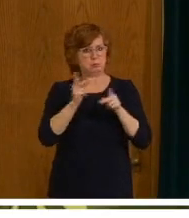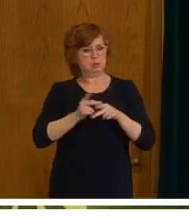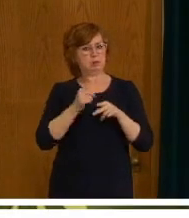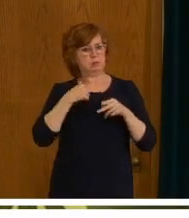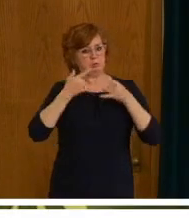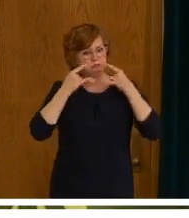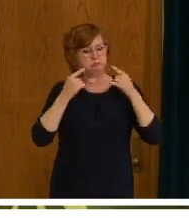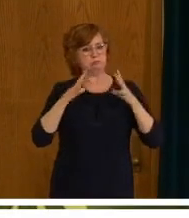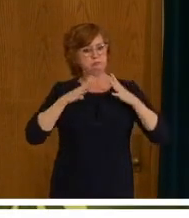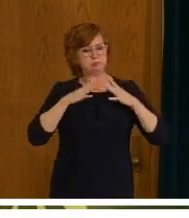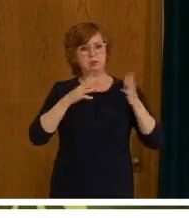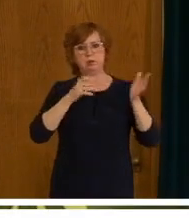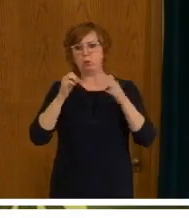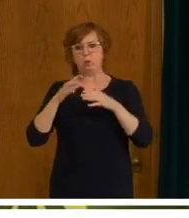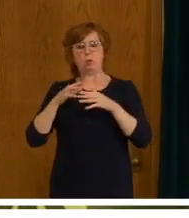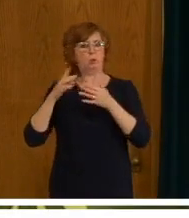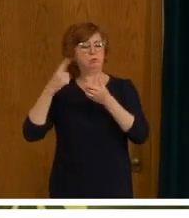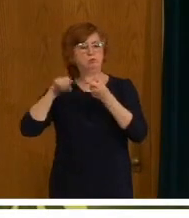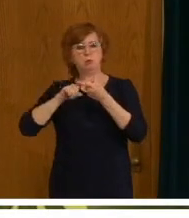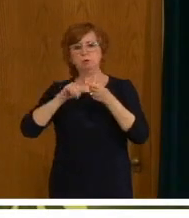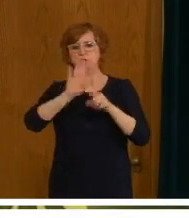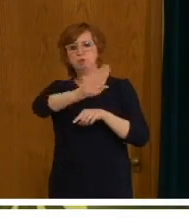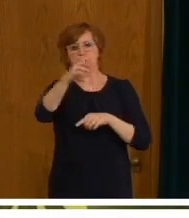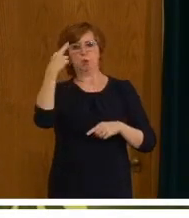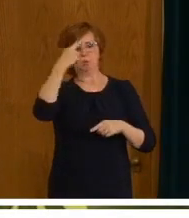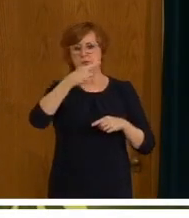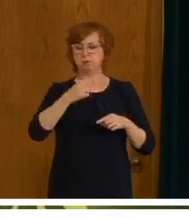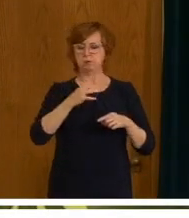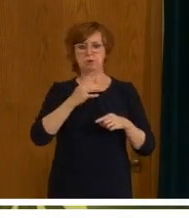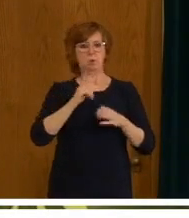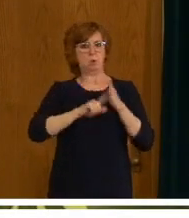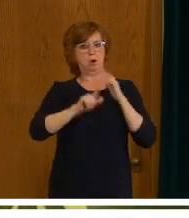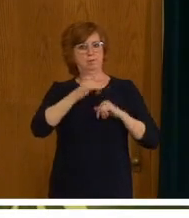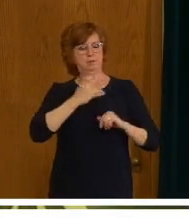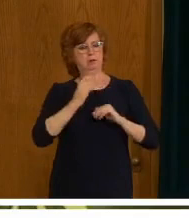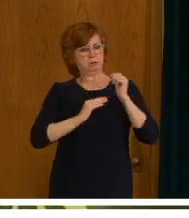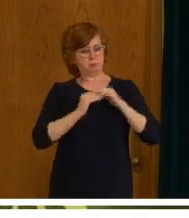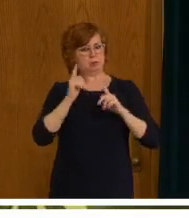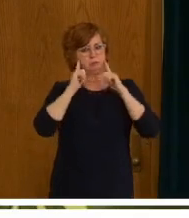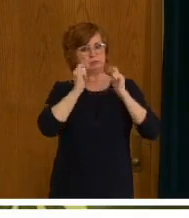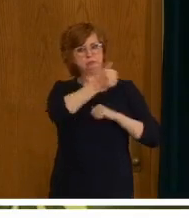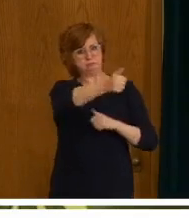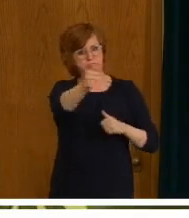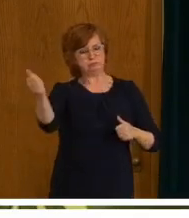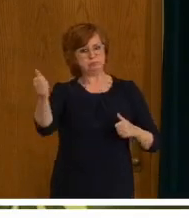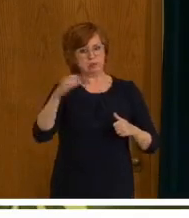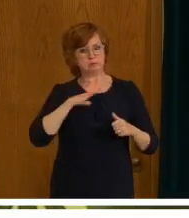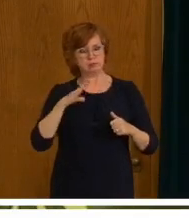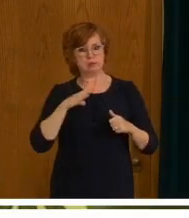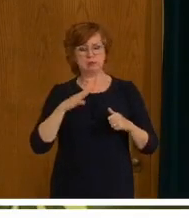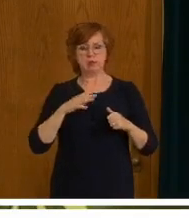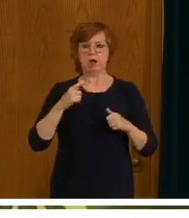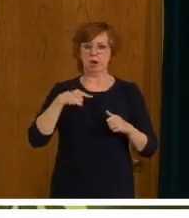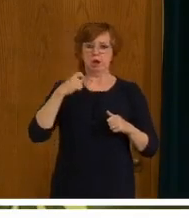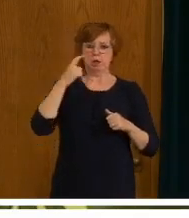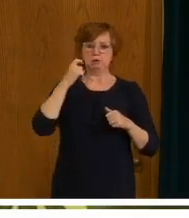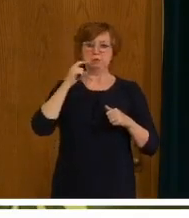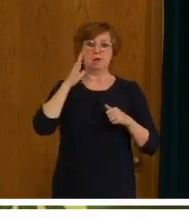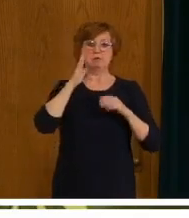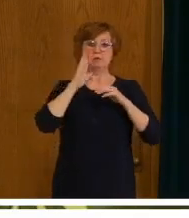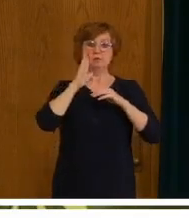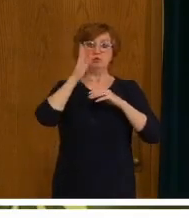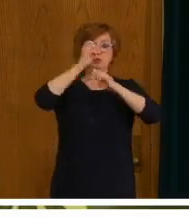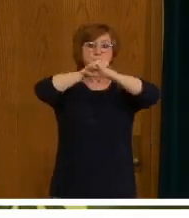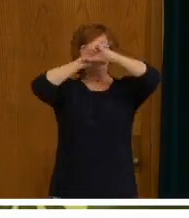doing. I expect that we are going to see many people wearing masks for some period of time, but